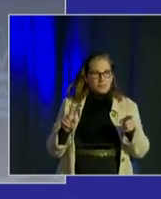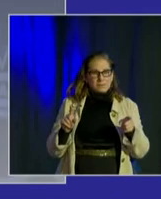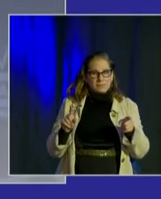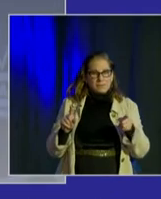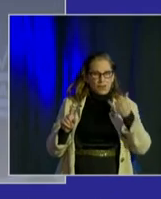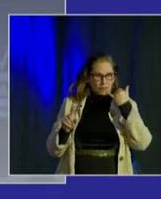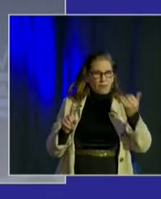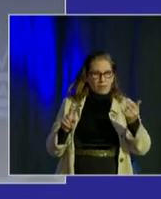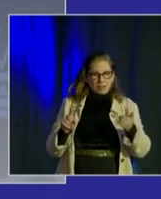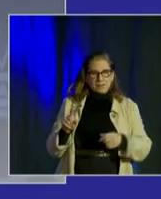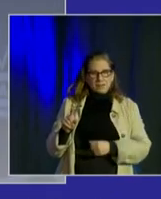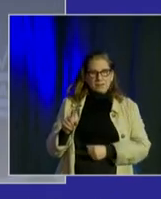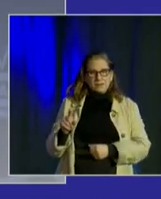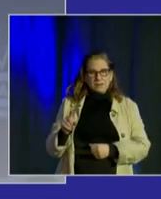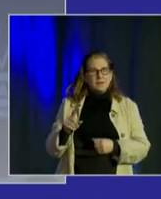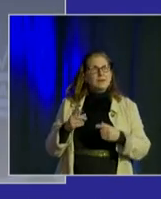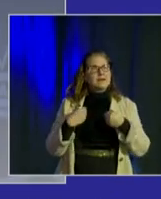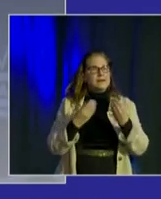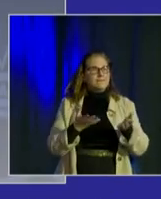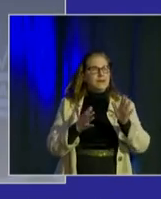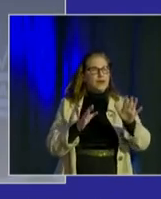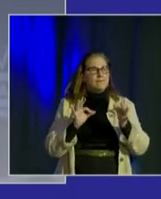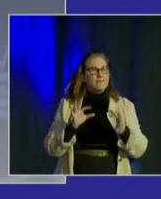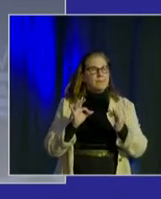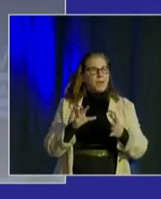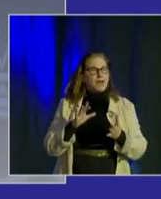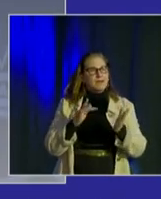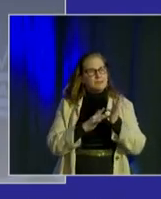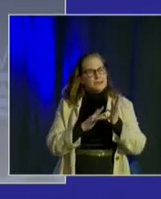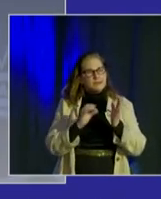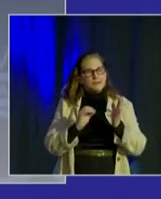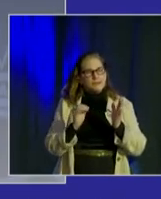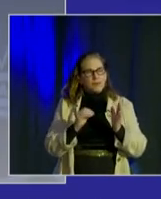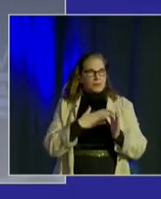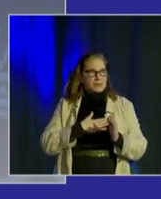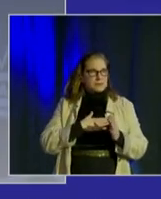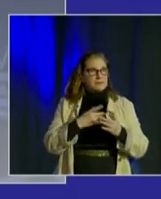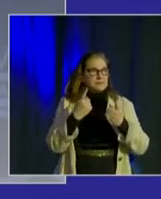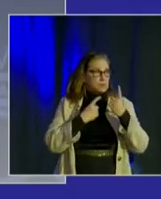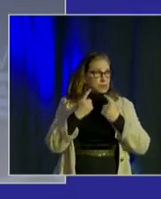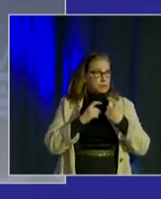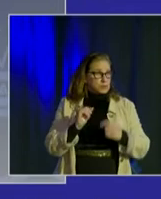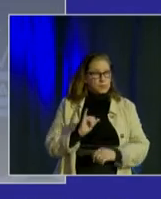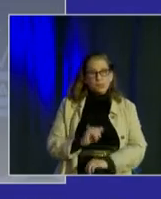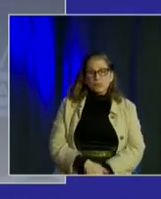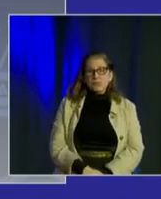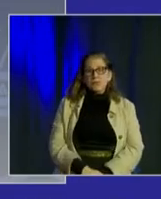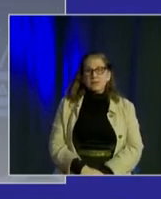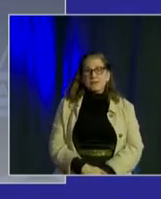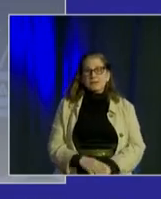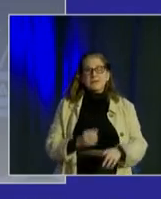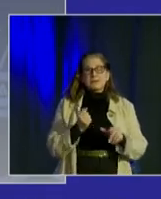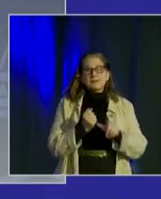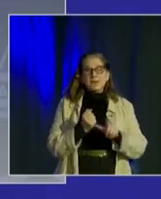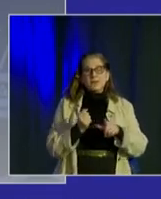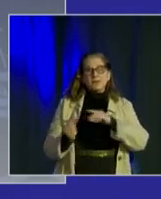in now and ask us your questions. So to get us started with the deputy mayor pitches, we're going to go to Deputy Mayor for Education, Paul